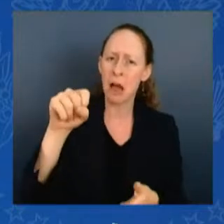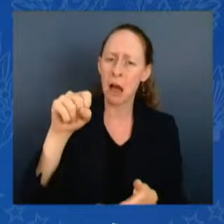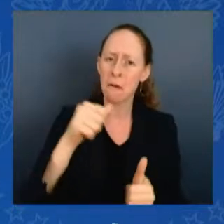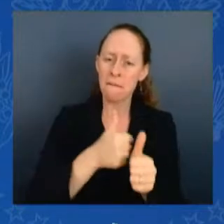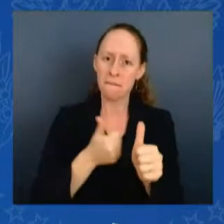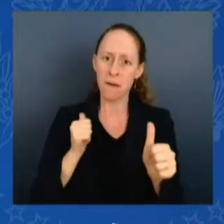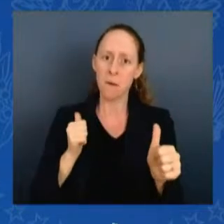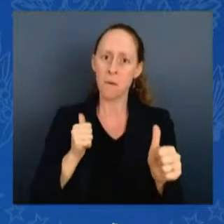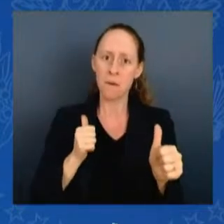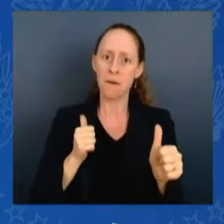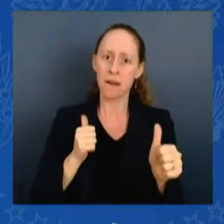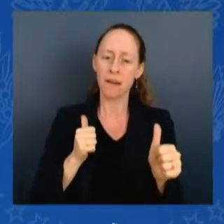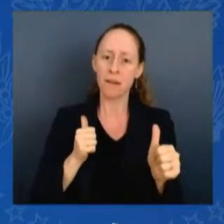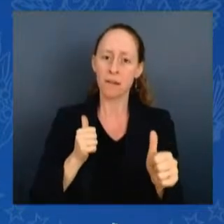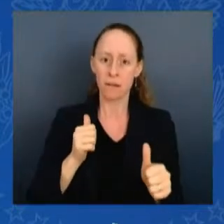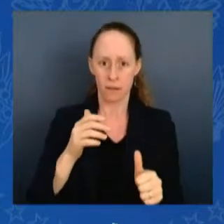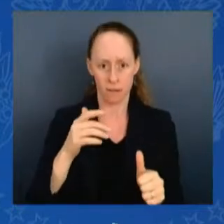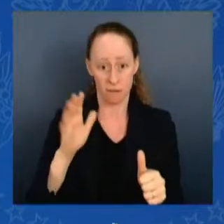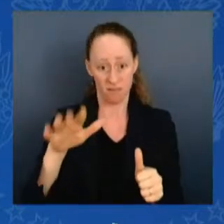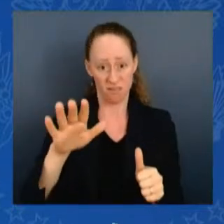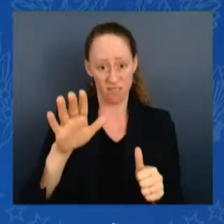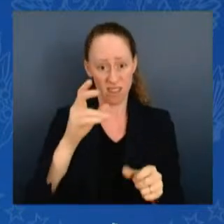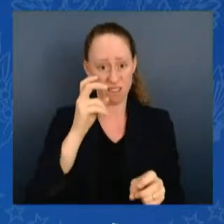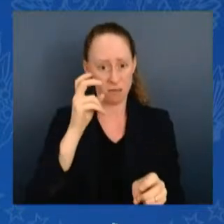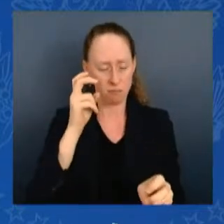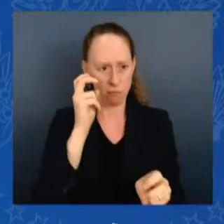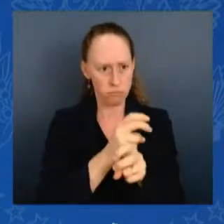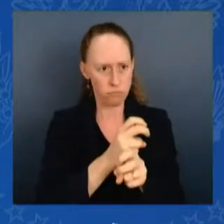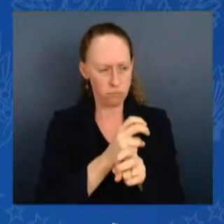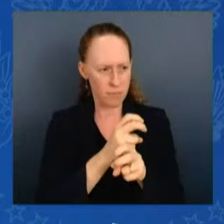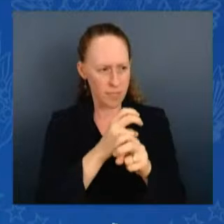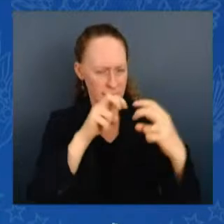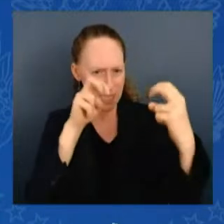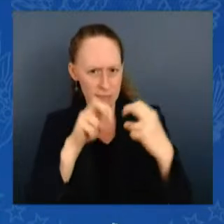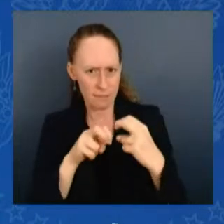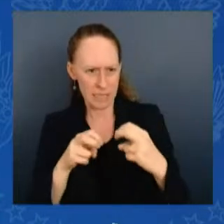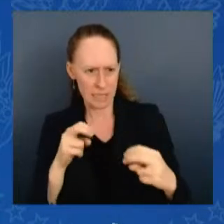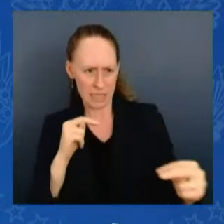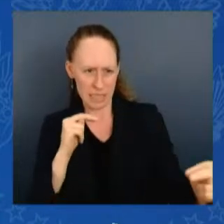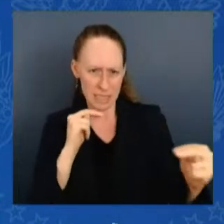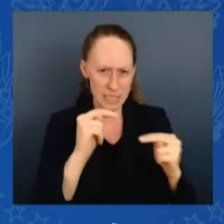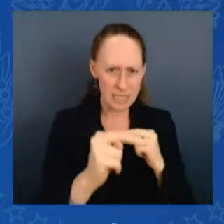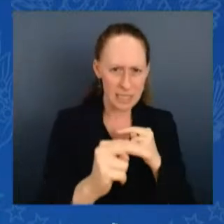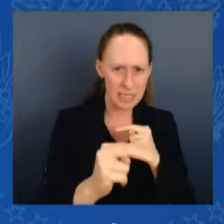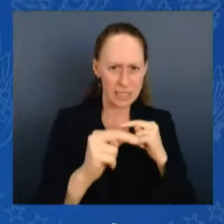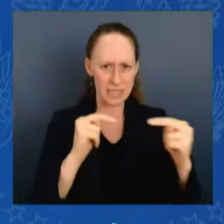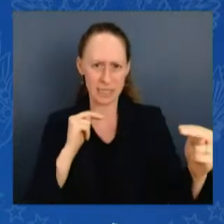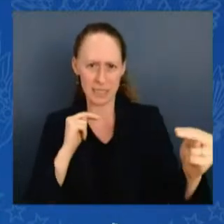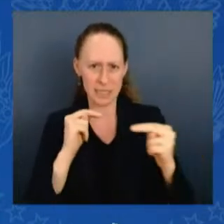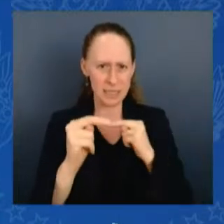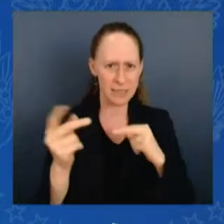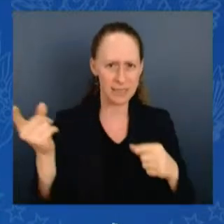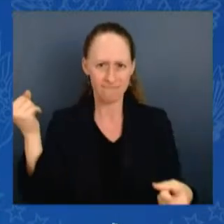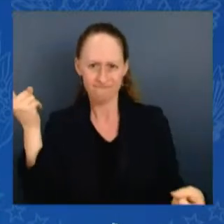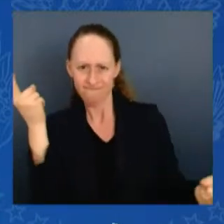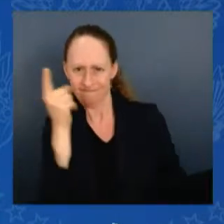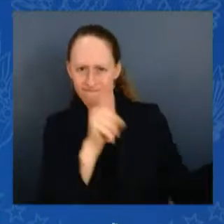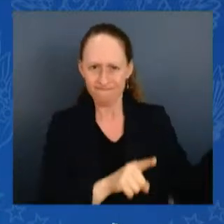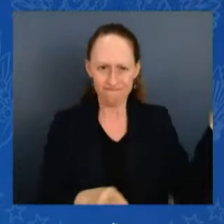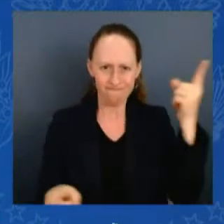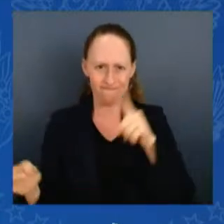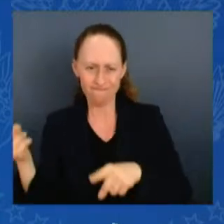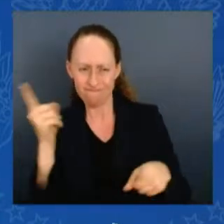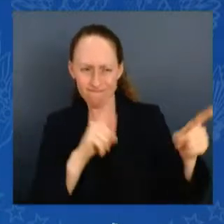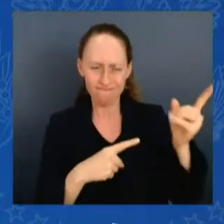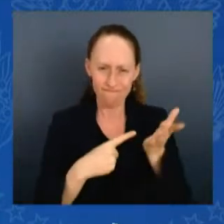hard negotiations, an architecture of arms control was agreed. Thousands of weapons